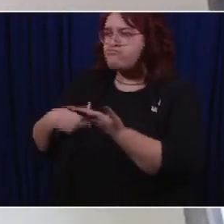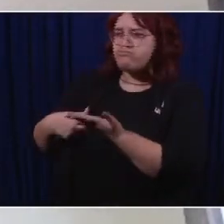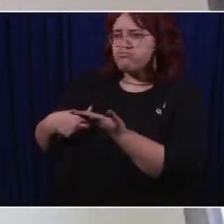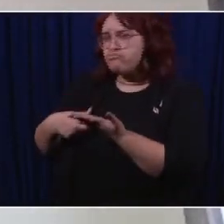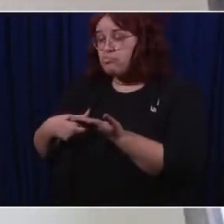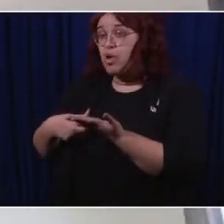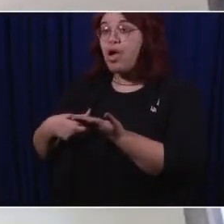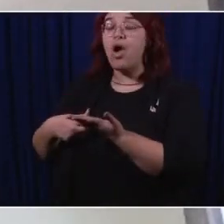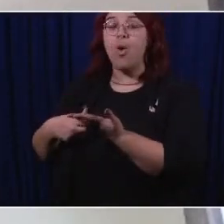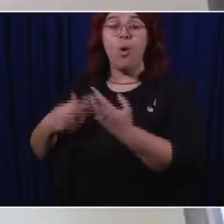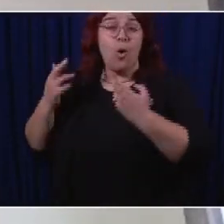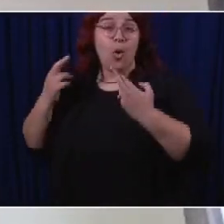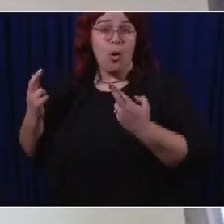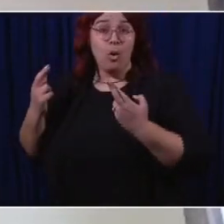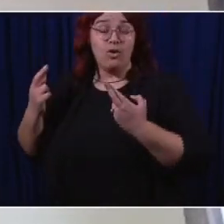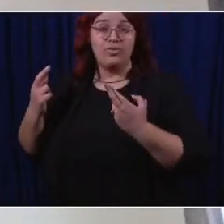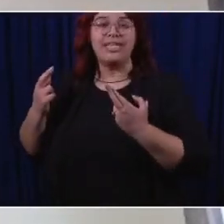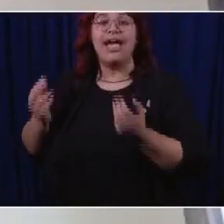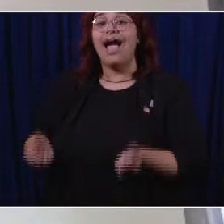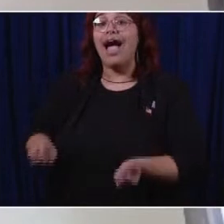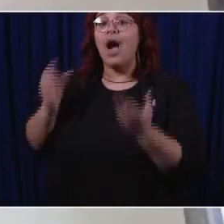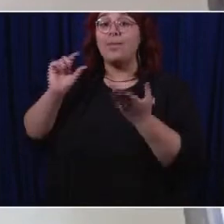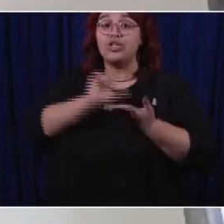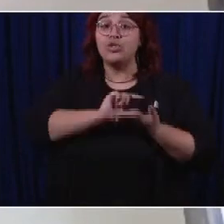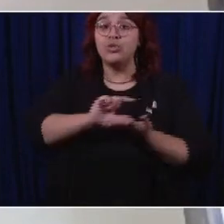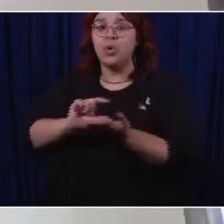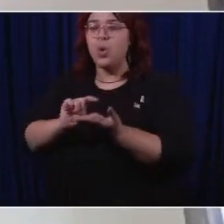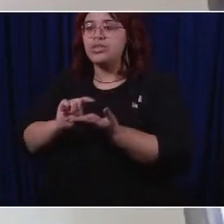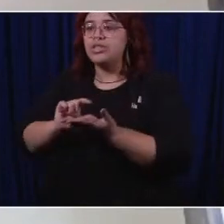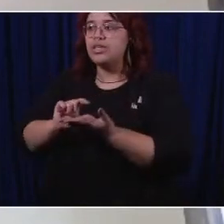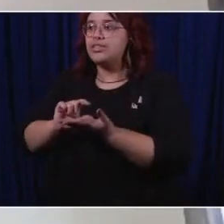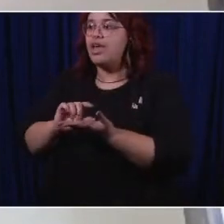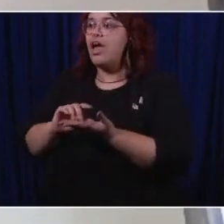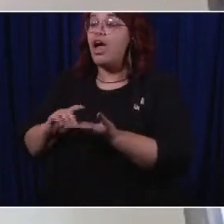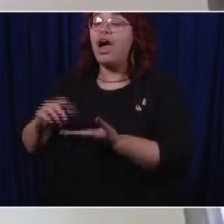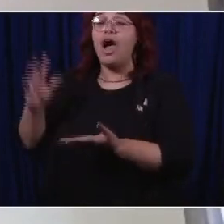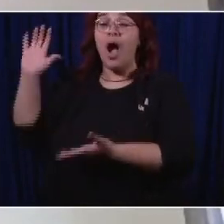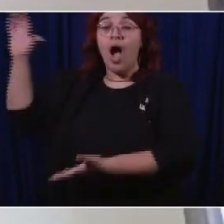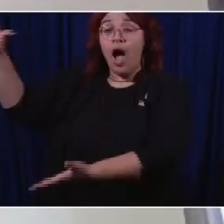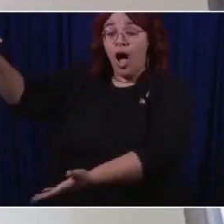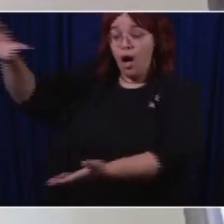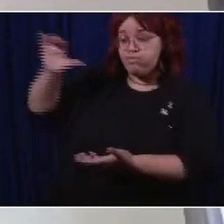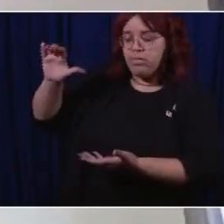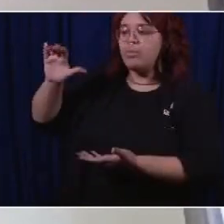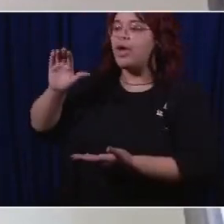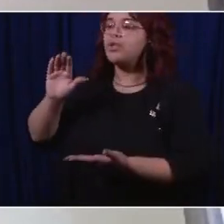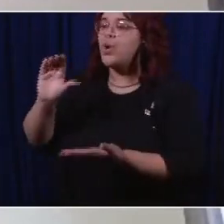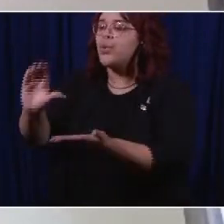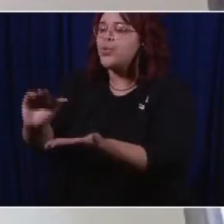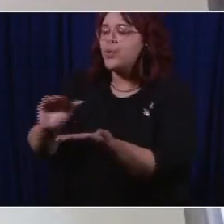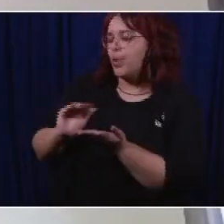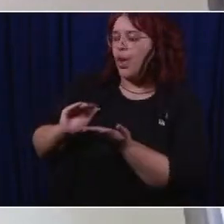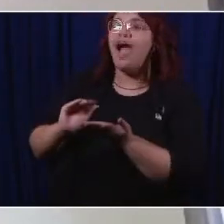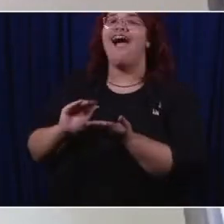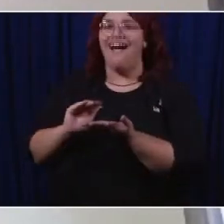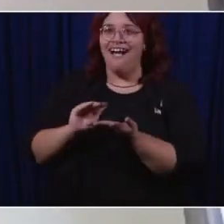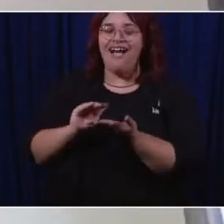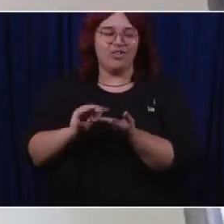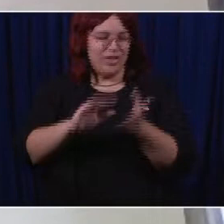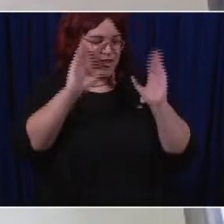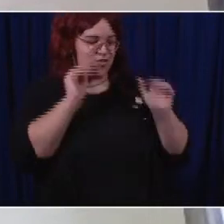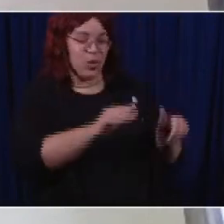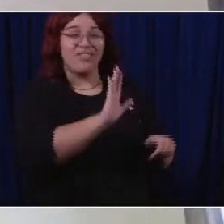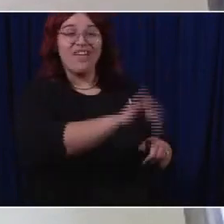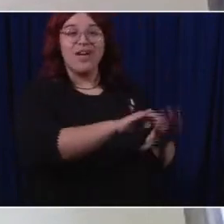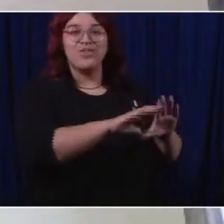smaller so that will make it even easier. And so we're looking at this from both ends, but absolutely, we are working on this right now